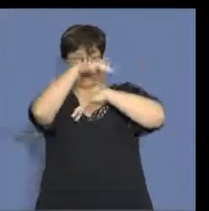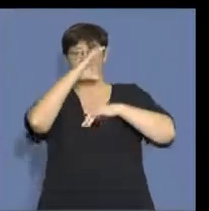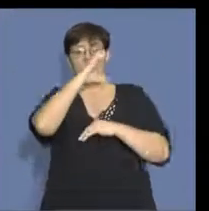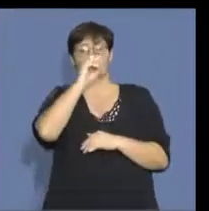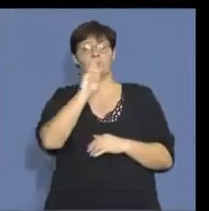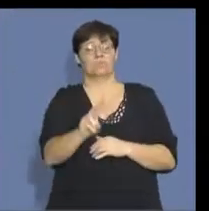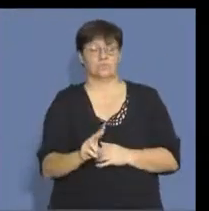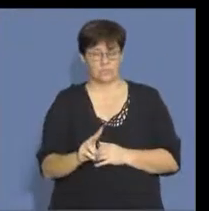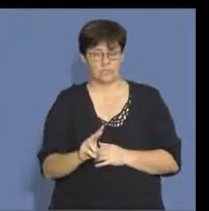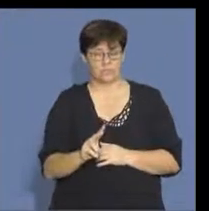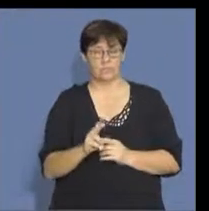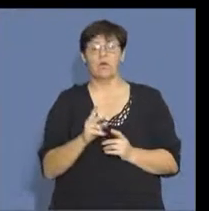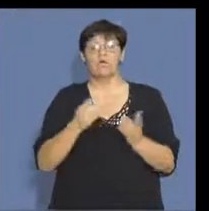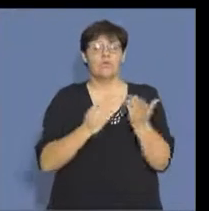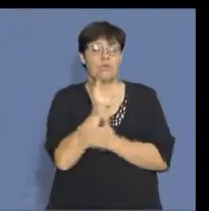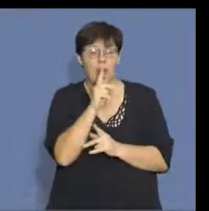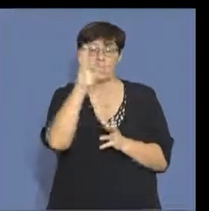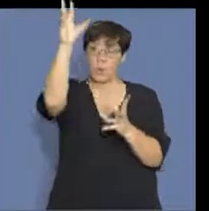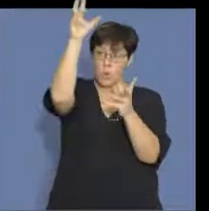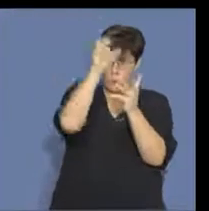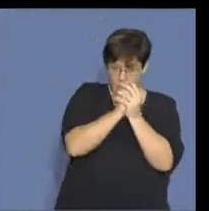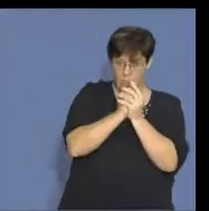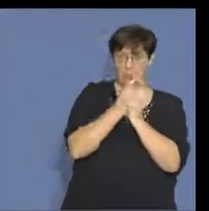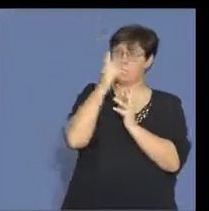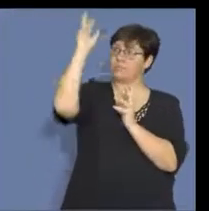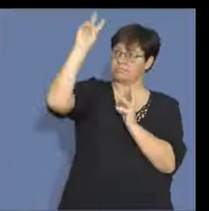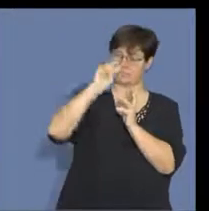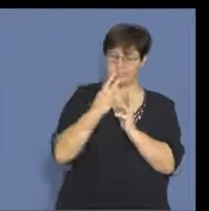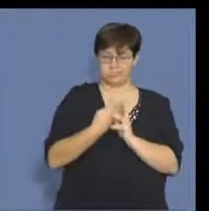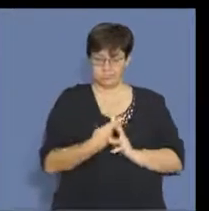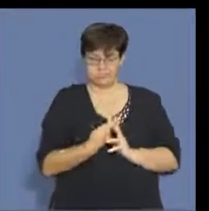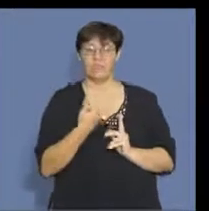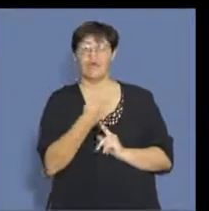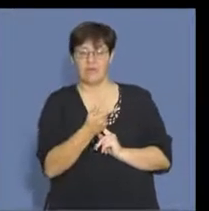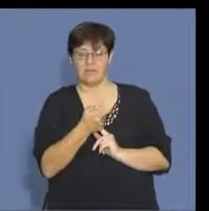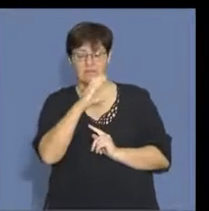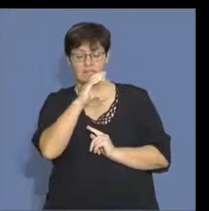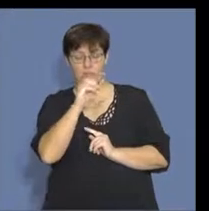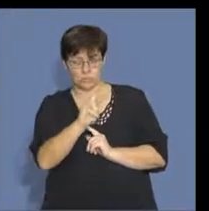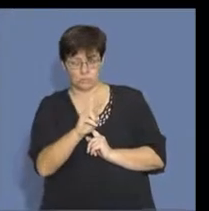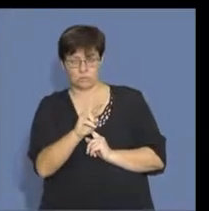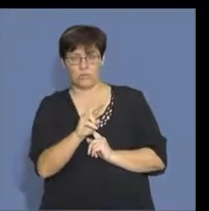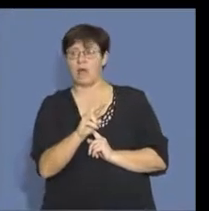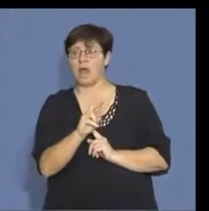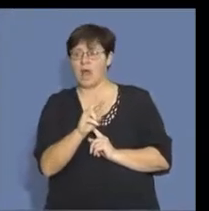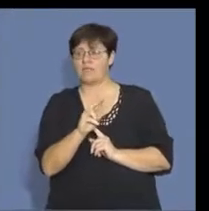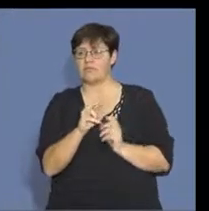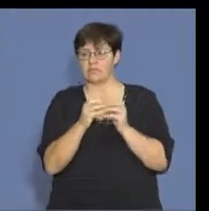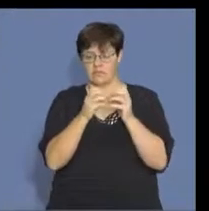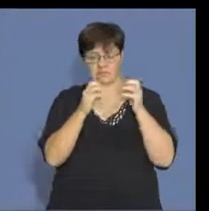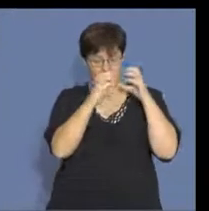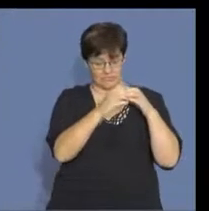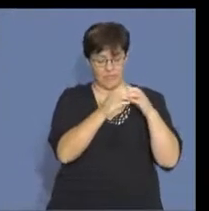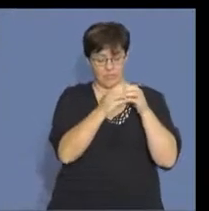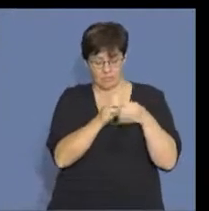dioxide. By a process called photosynthesis, they convert the carbon dioxide into complex molecules